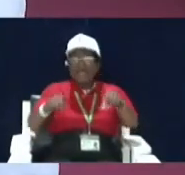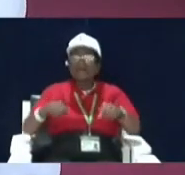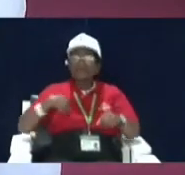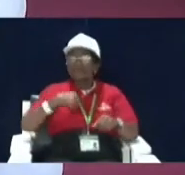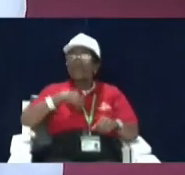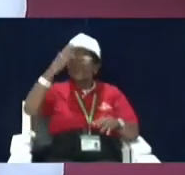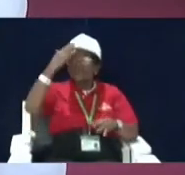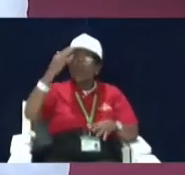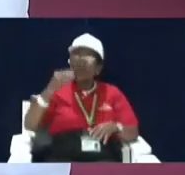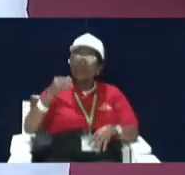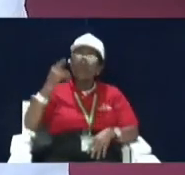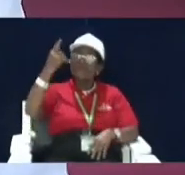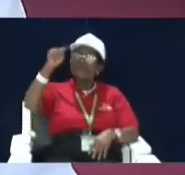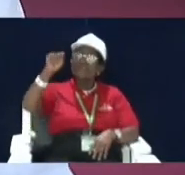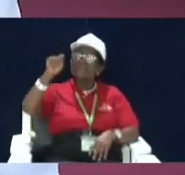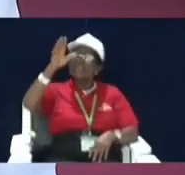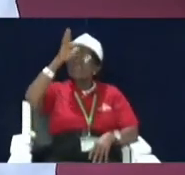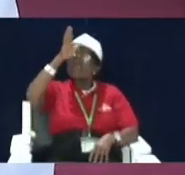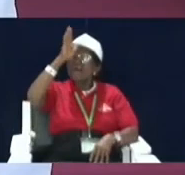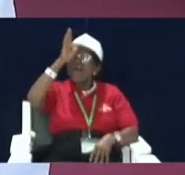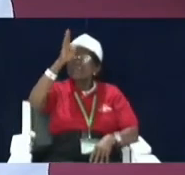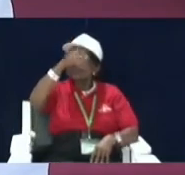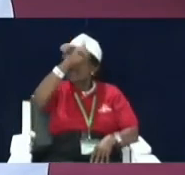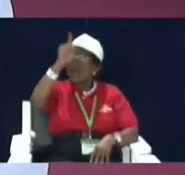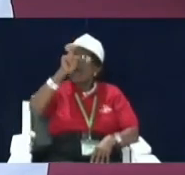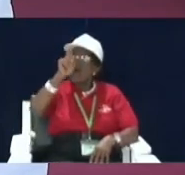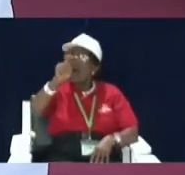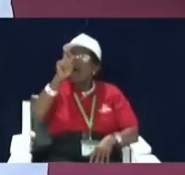You want a jumabi?